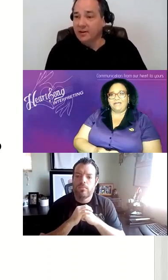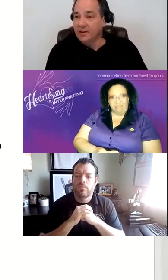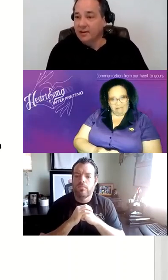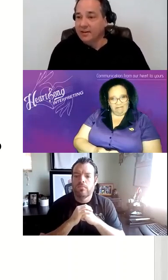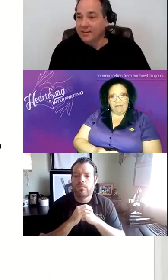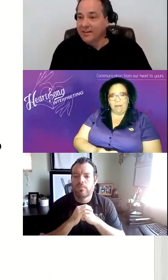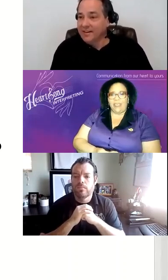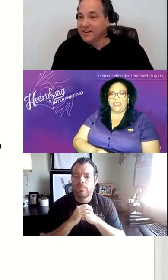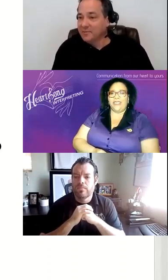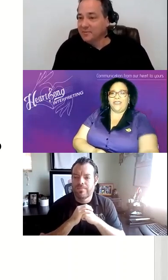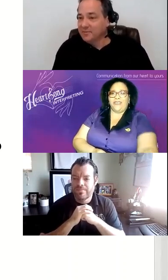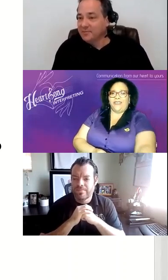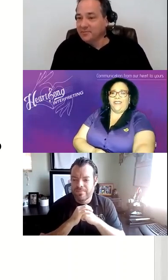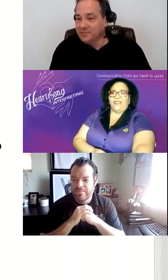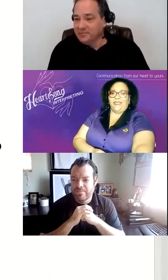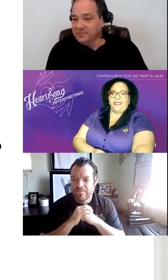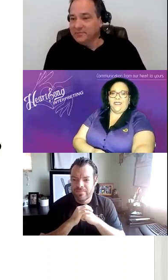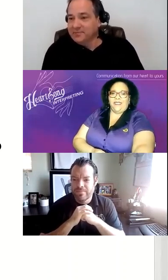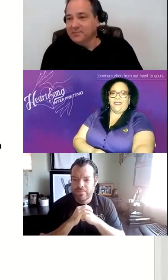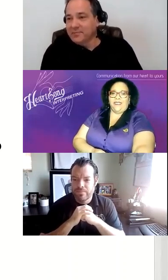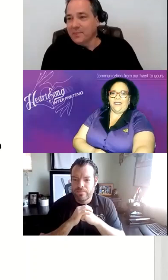sharing. My pleasure.